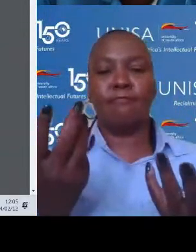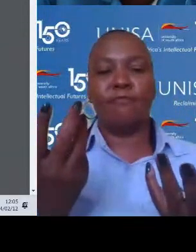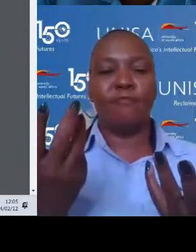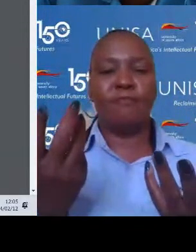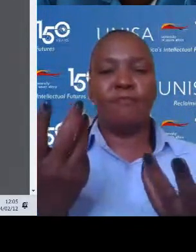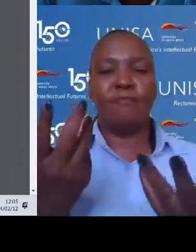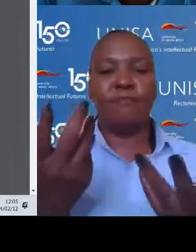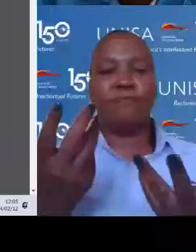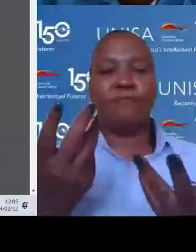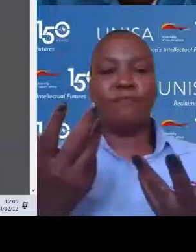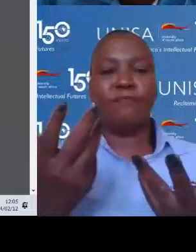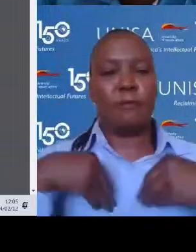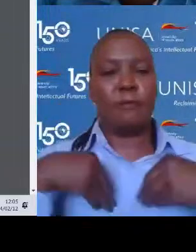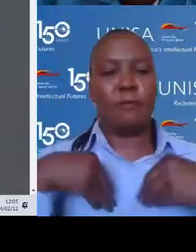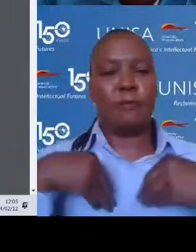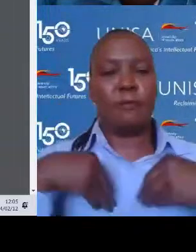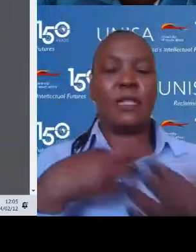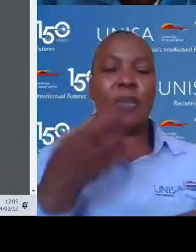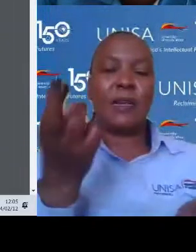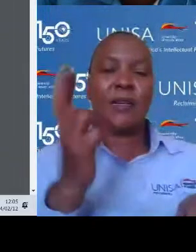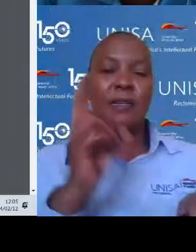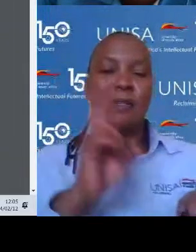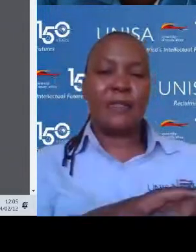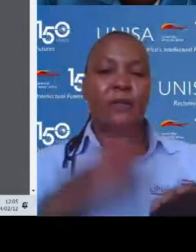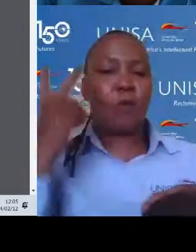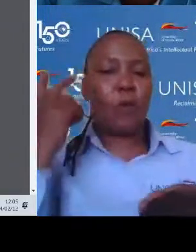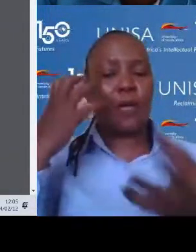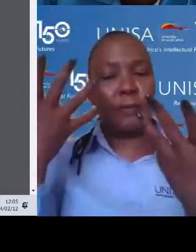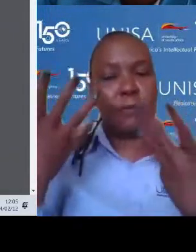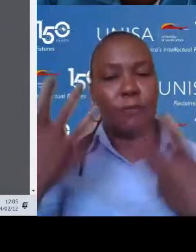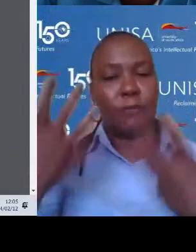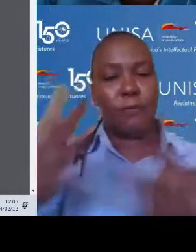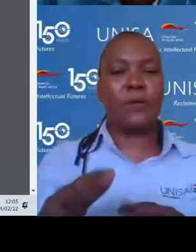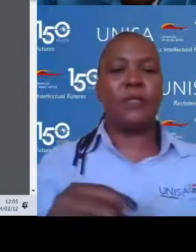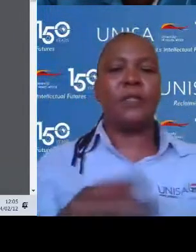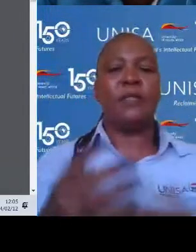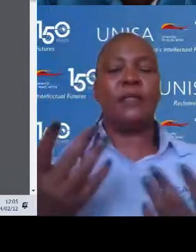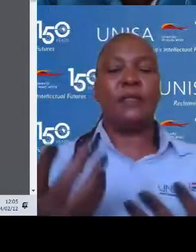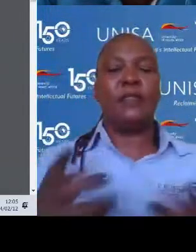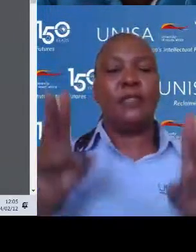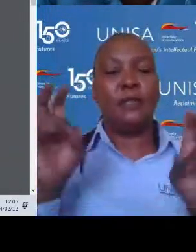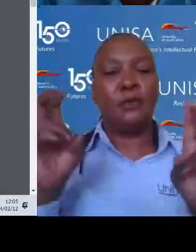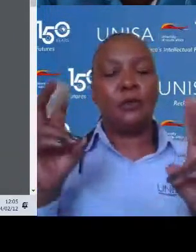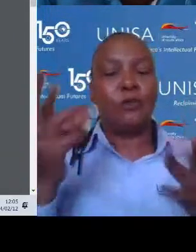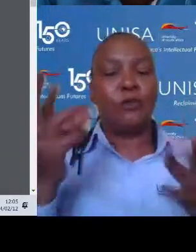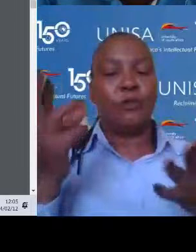admission, and then there's registration. You heard about registration issues,